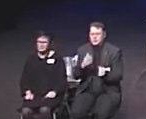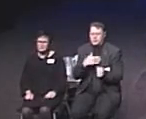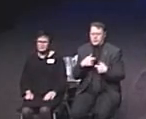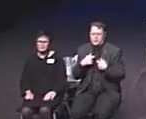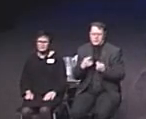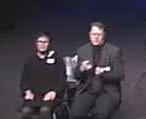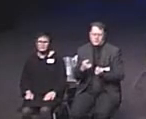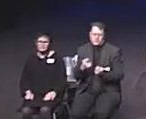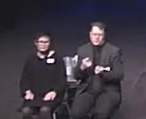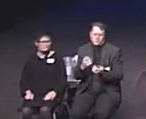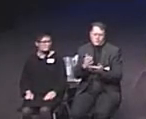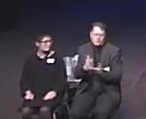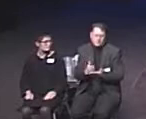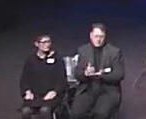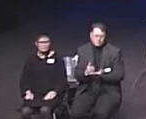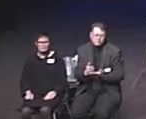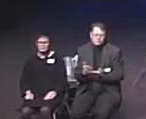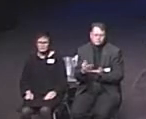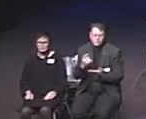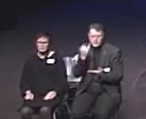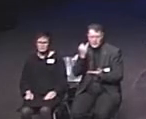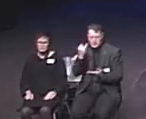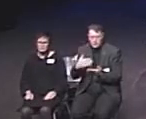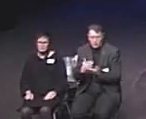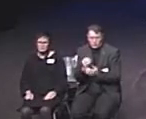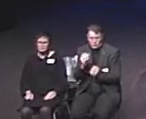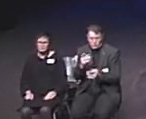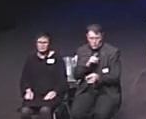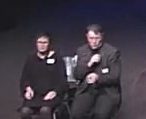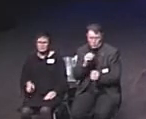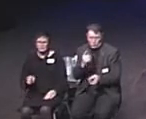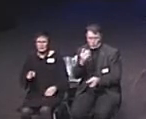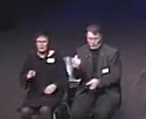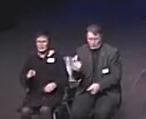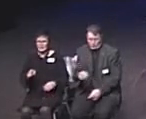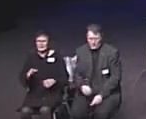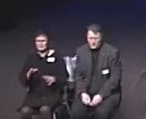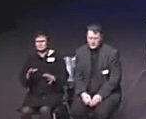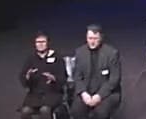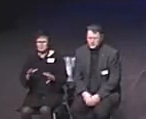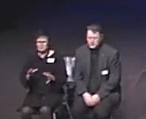inspirational things to come forward. Is it okay? 1 minute?